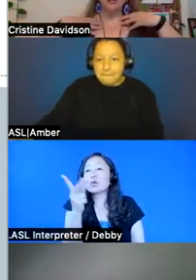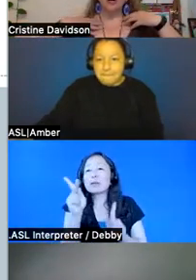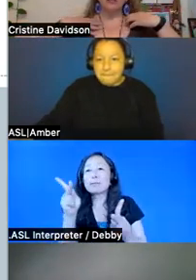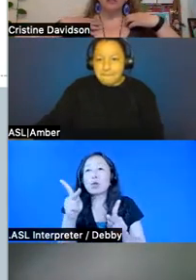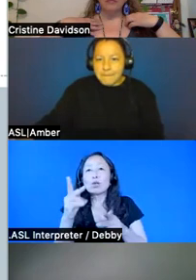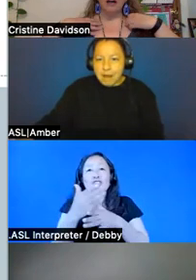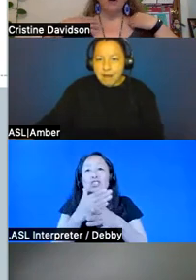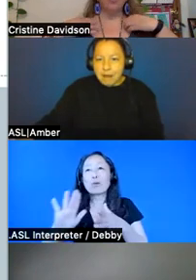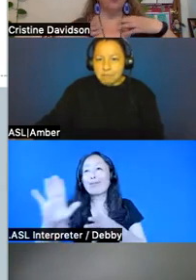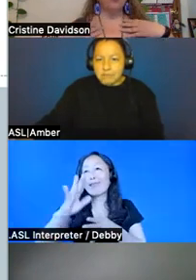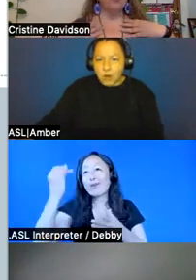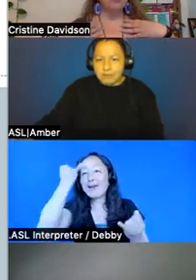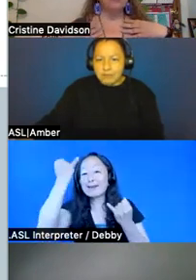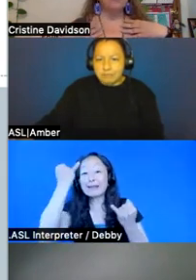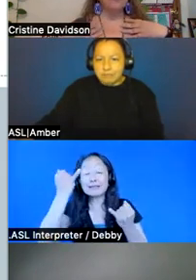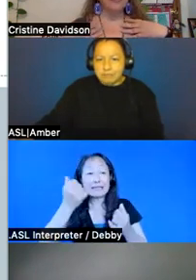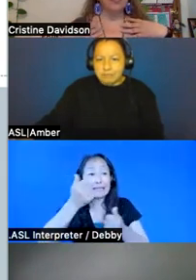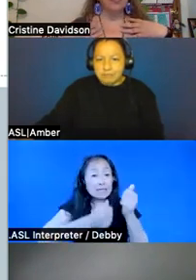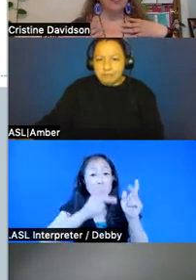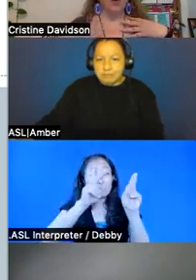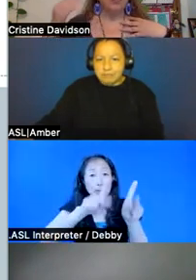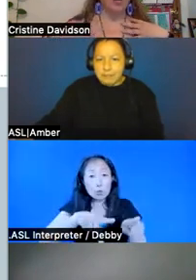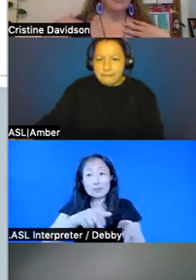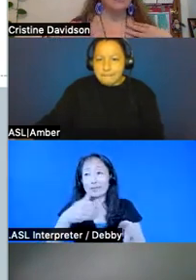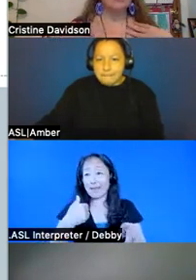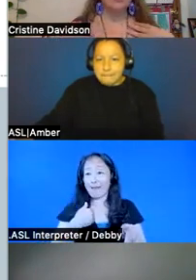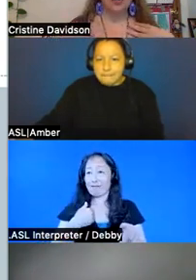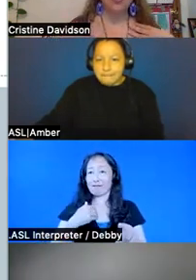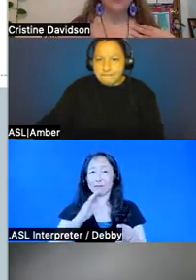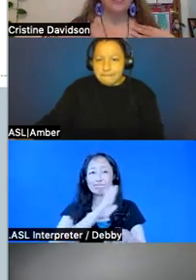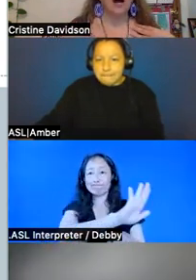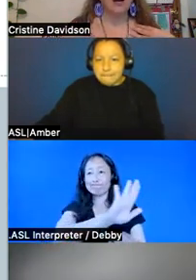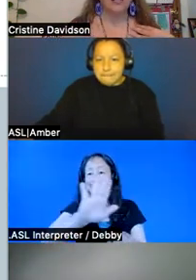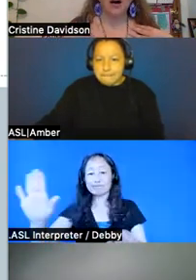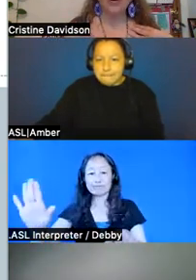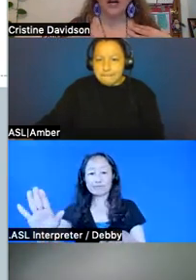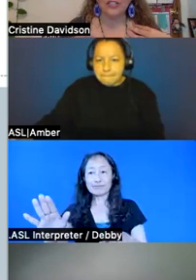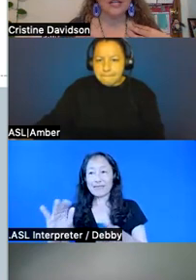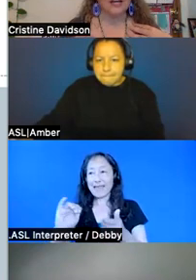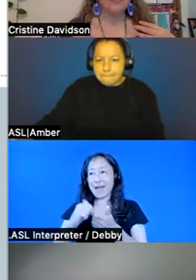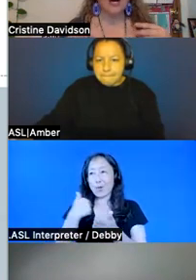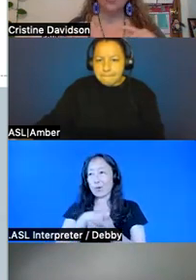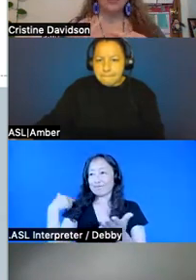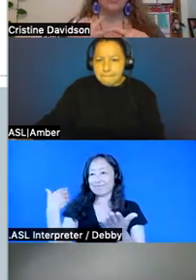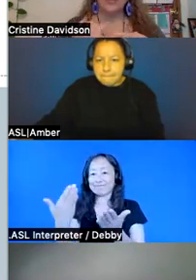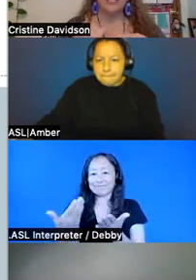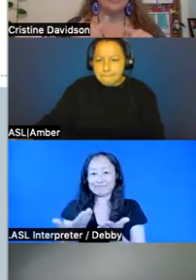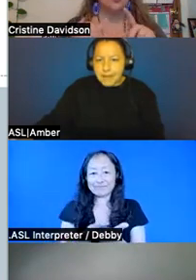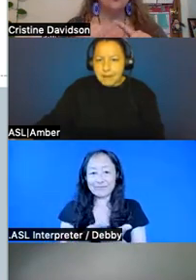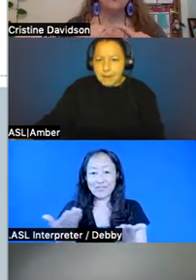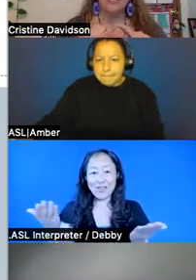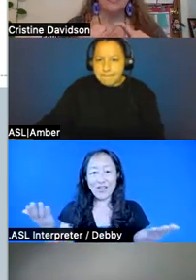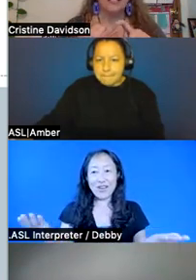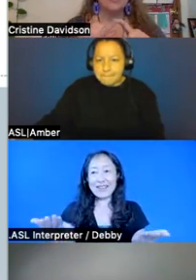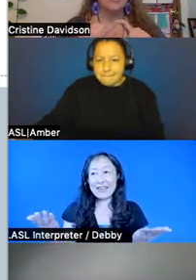each have our own, what brought us to who we are and how we are today, how we were